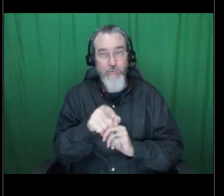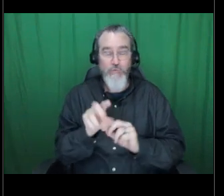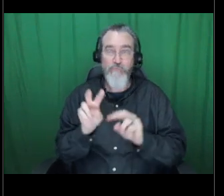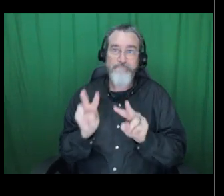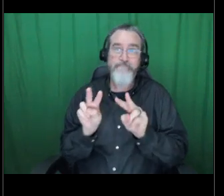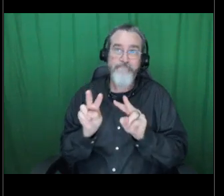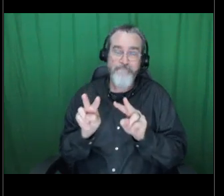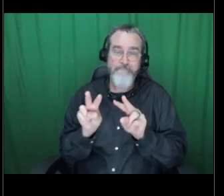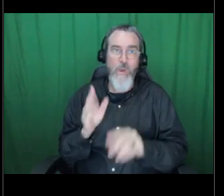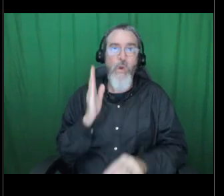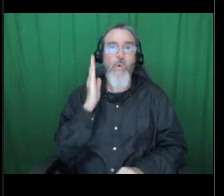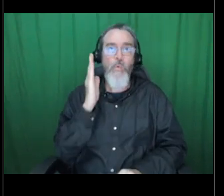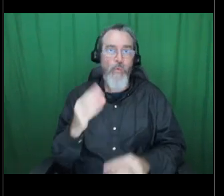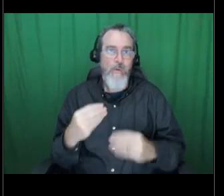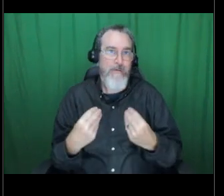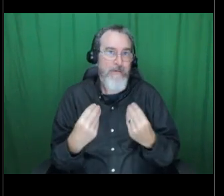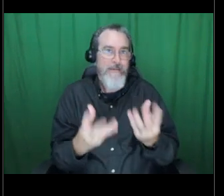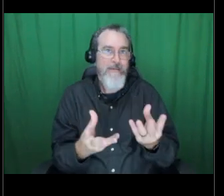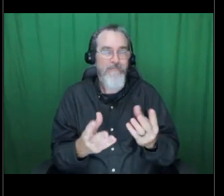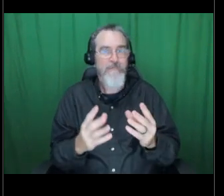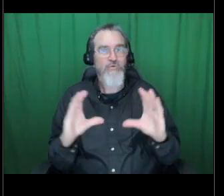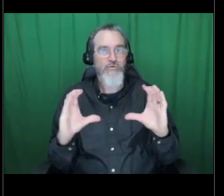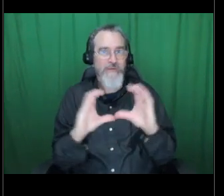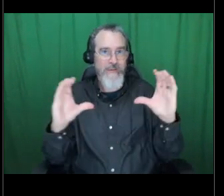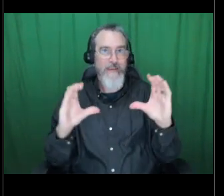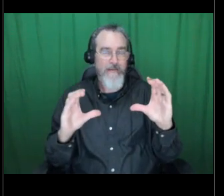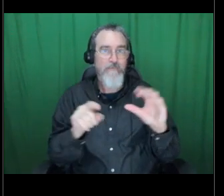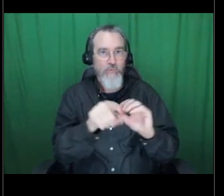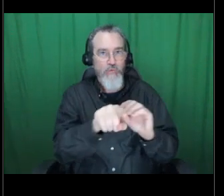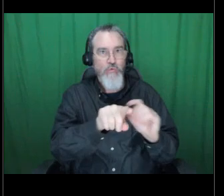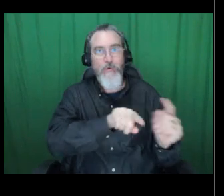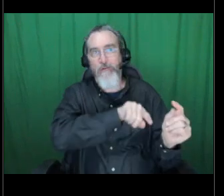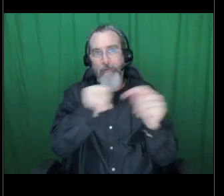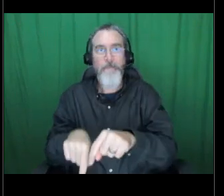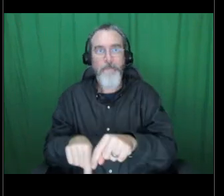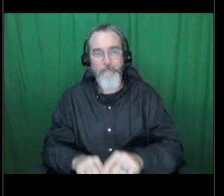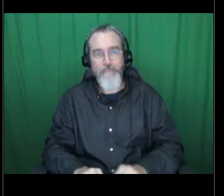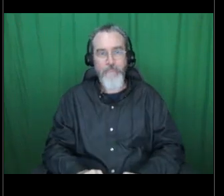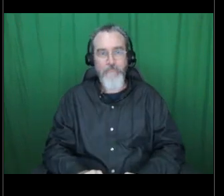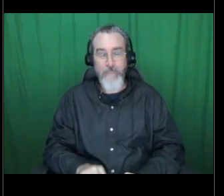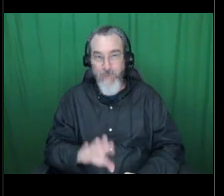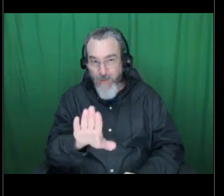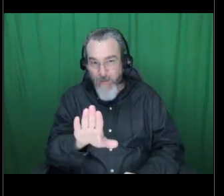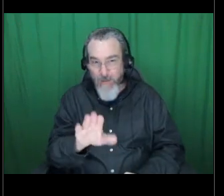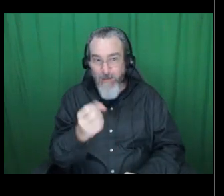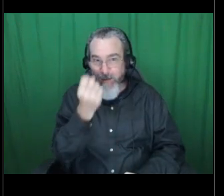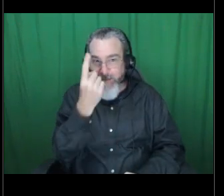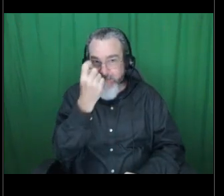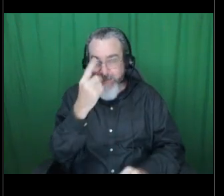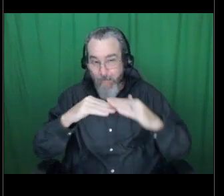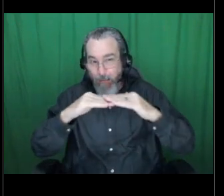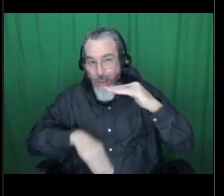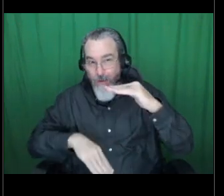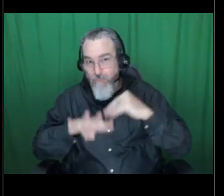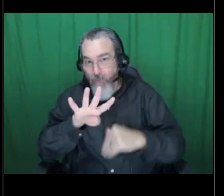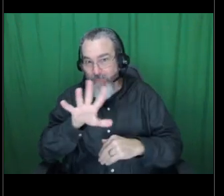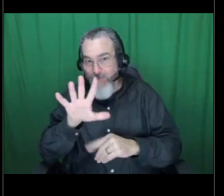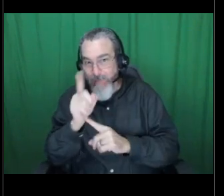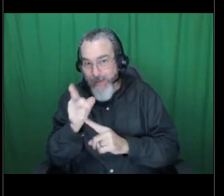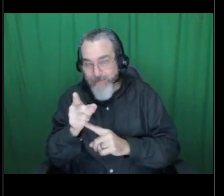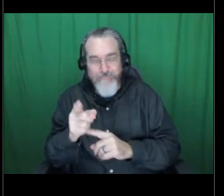will receive an attendance certificate. If you attend for less than 45 minutes, you will not receive